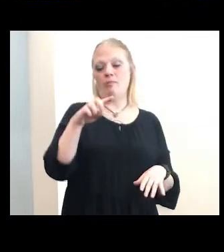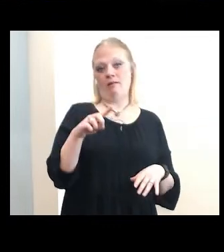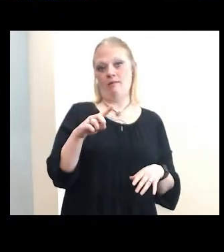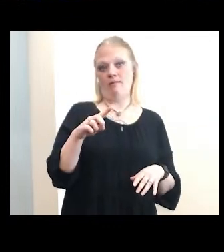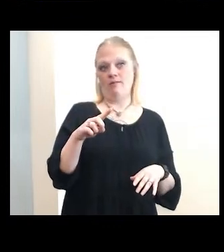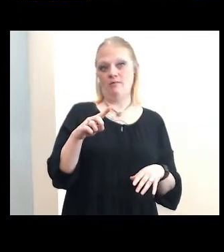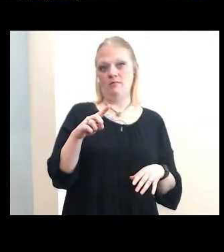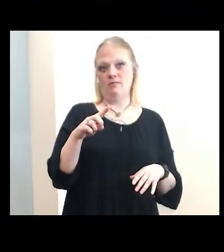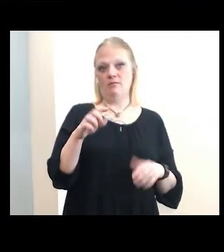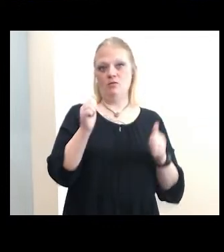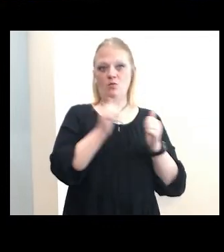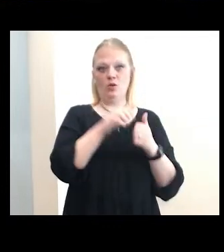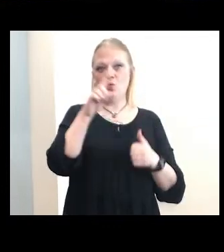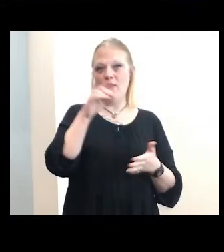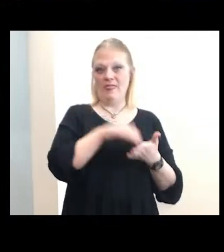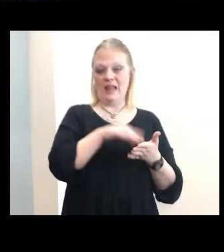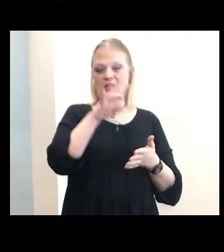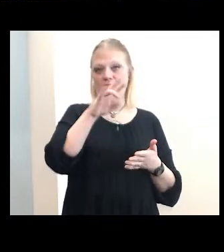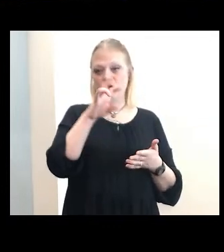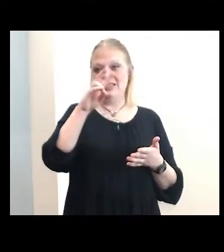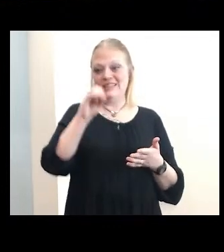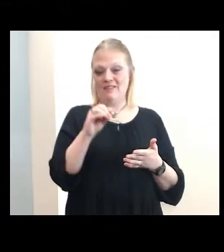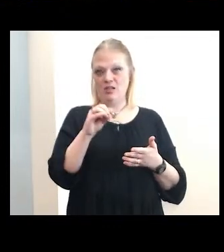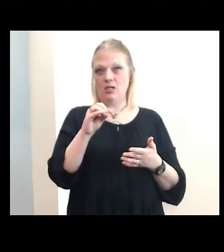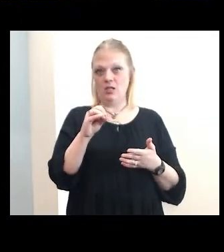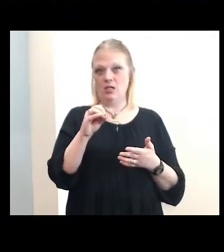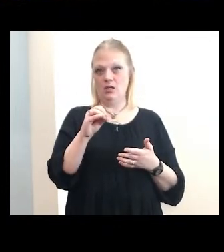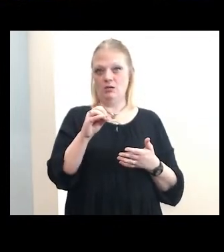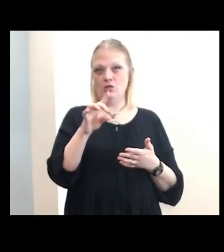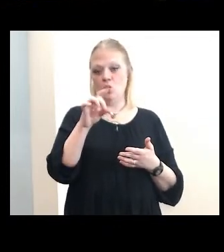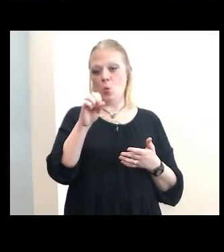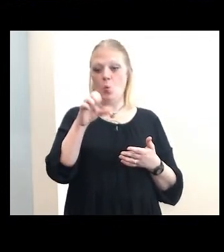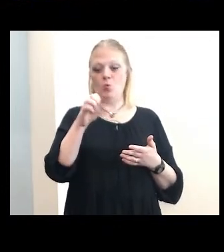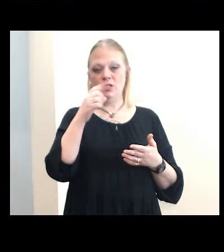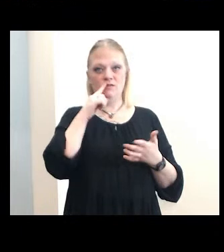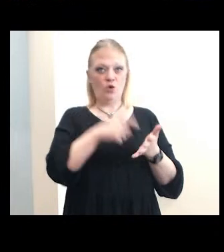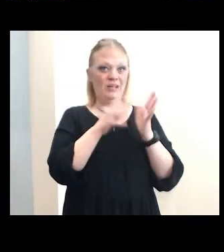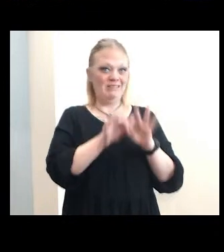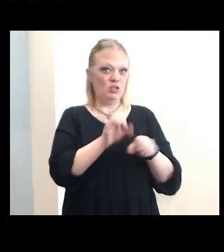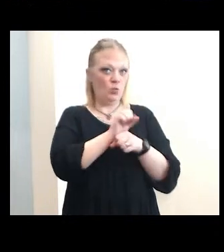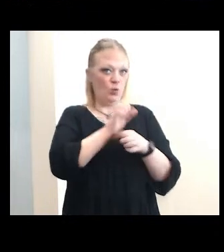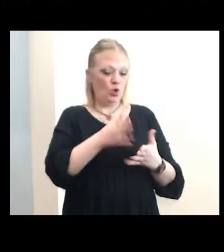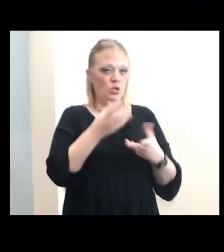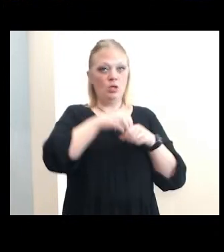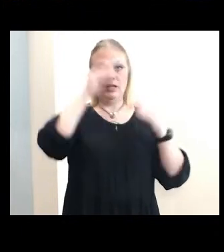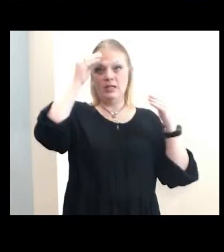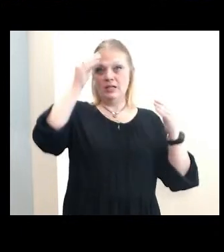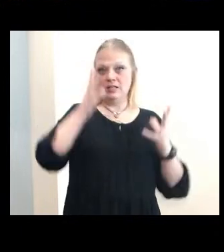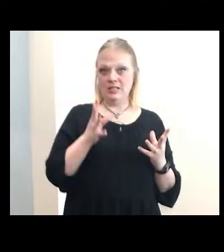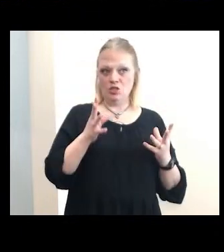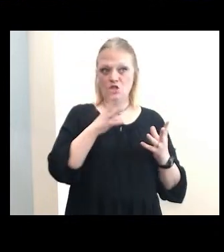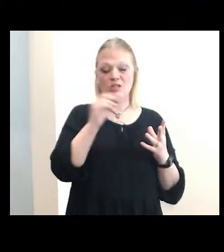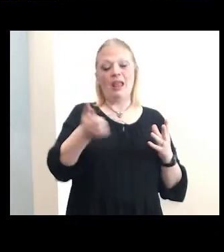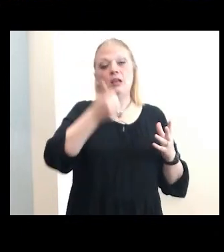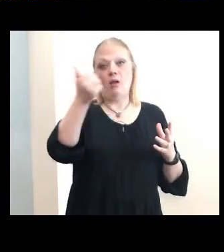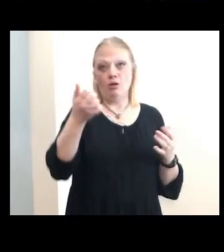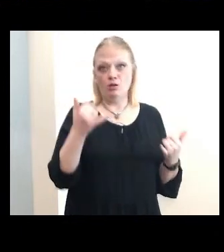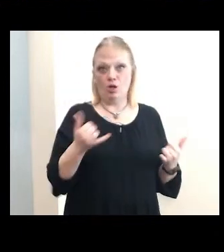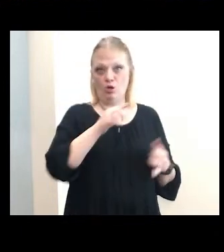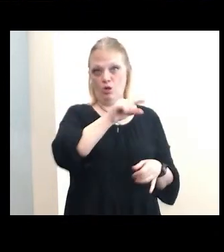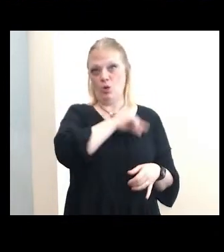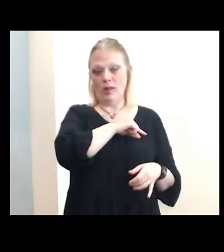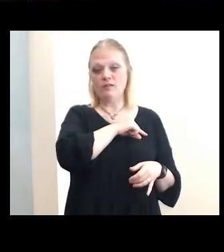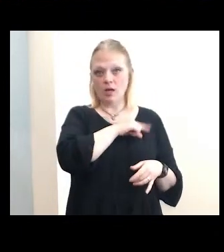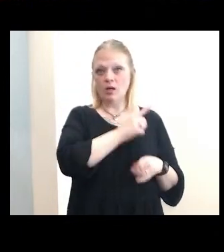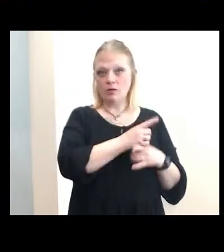the 1,770 doses for what would be considered essential workers, which also includes teachers and others who currently qualify